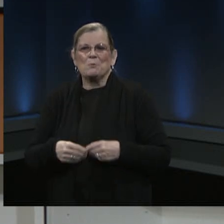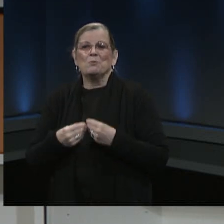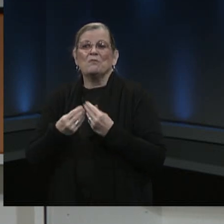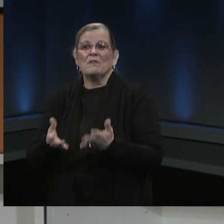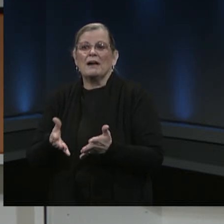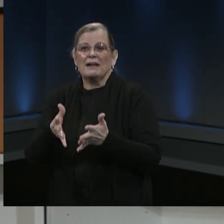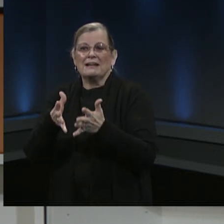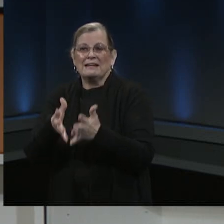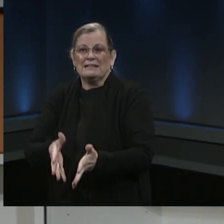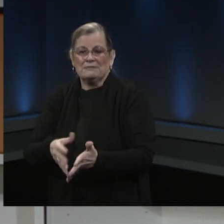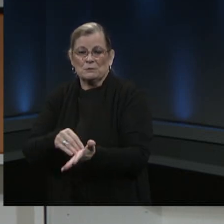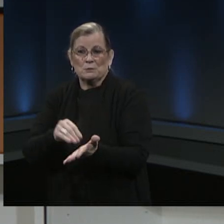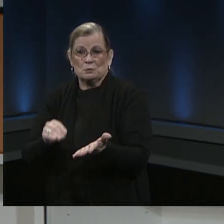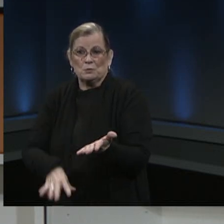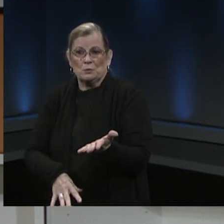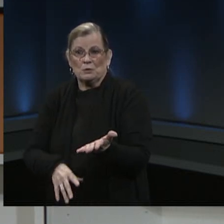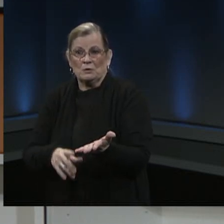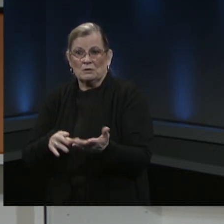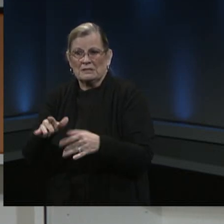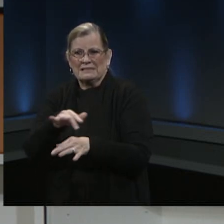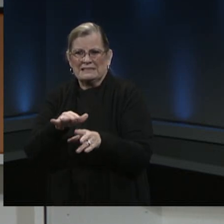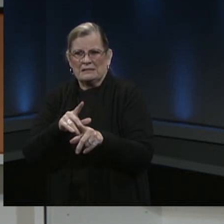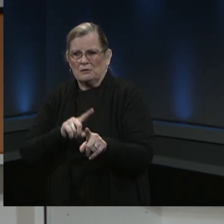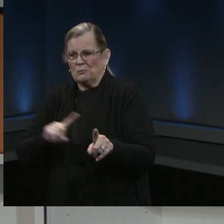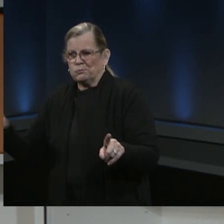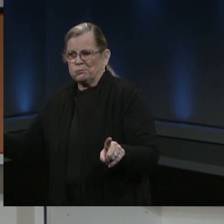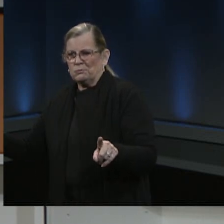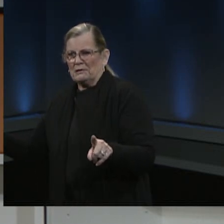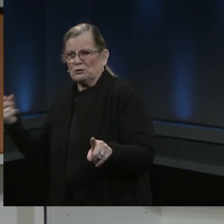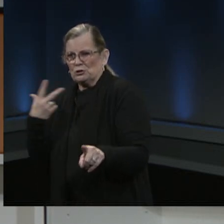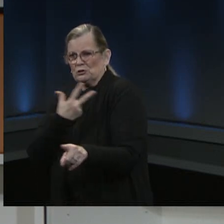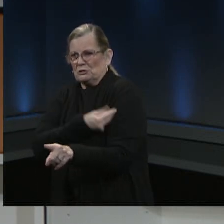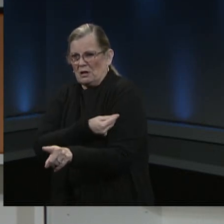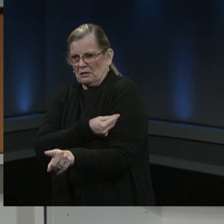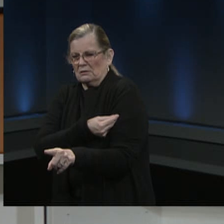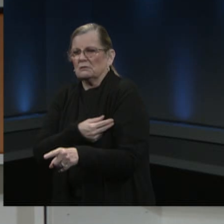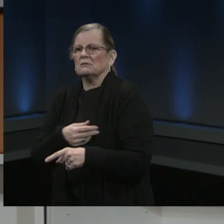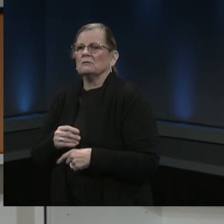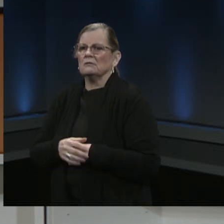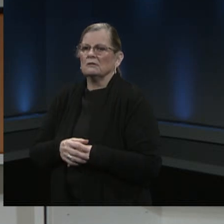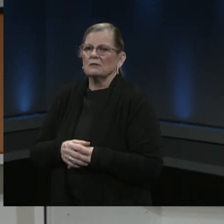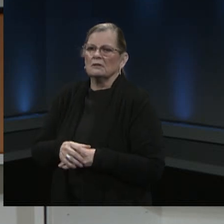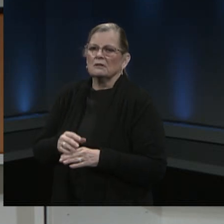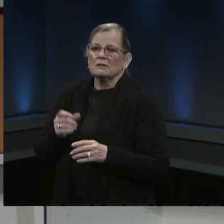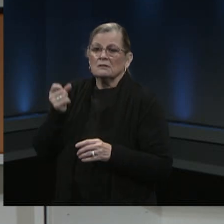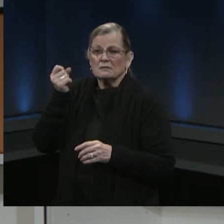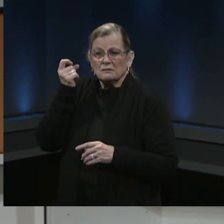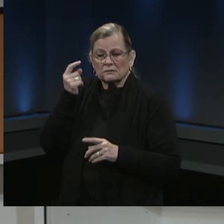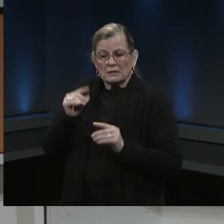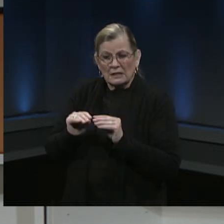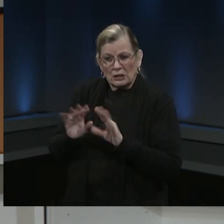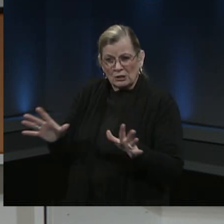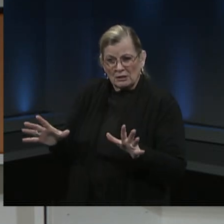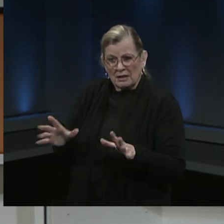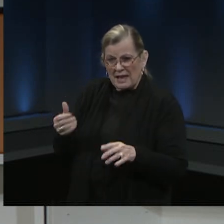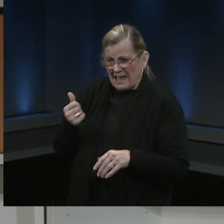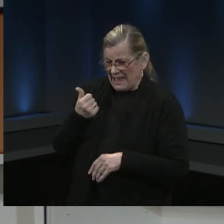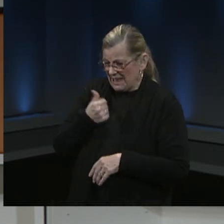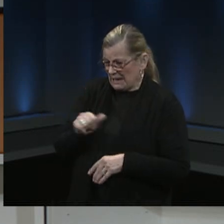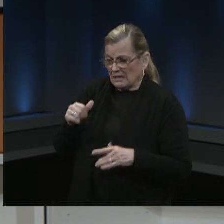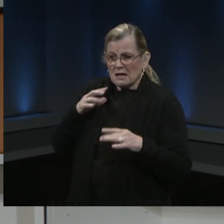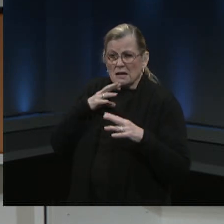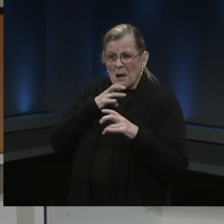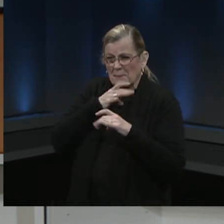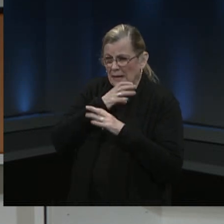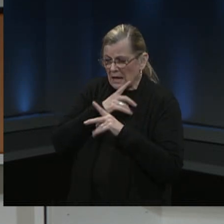and get your appointment done. Obviously, if you have any complications with the vaccination, I believe Mr. McDonald